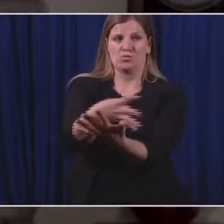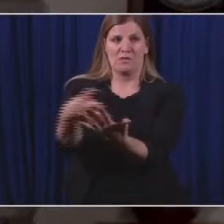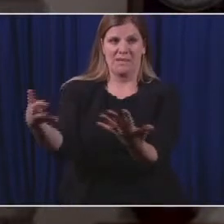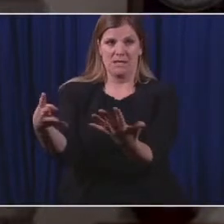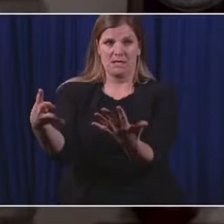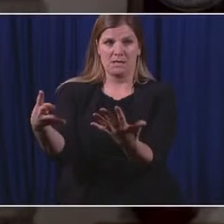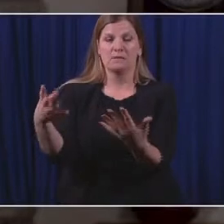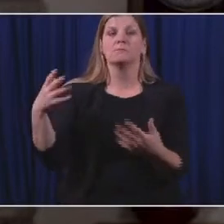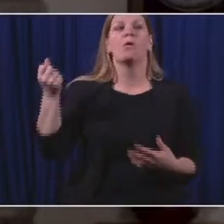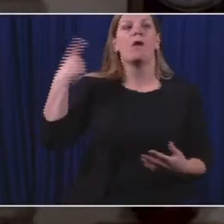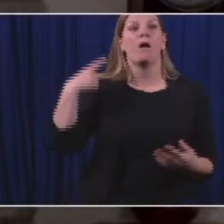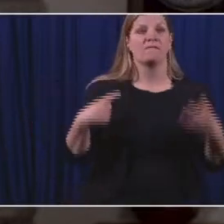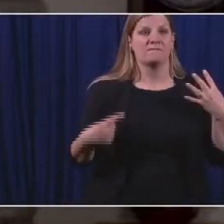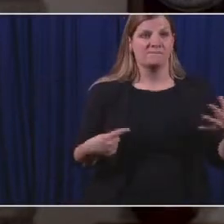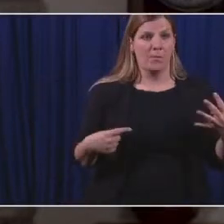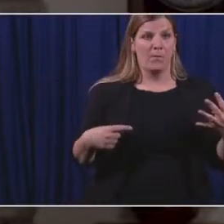companies,